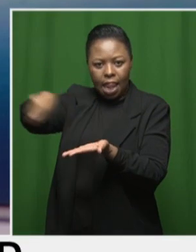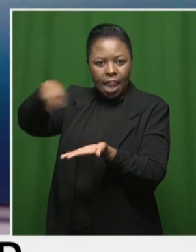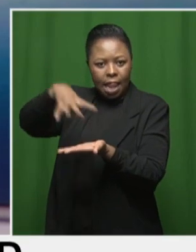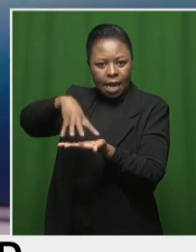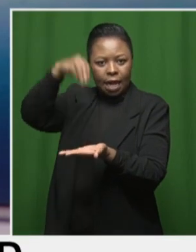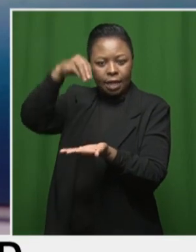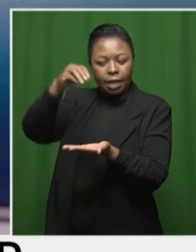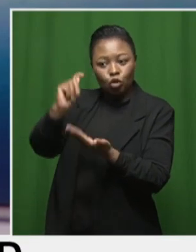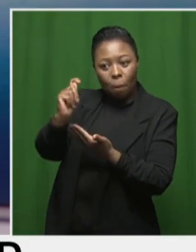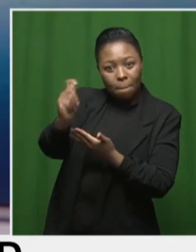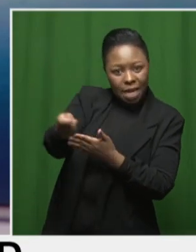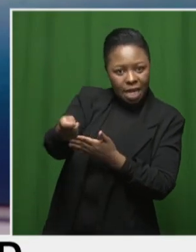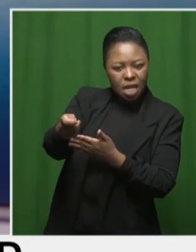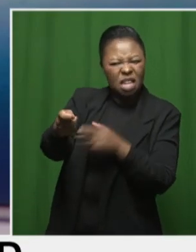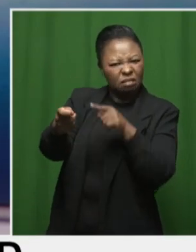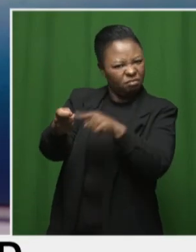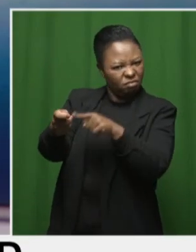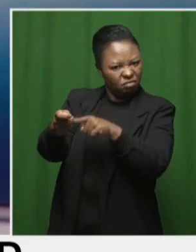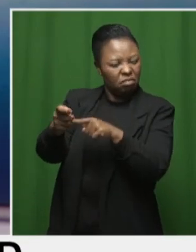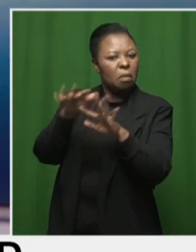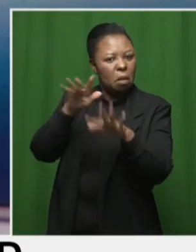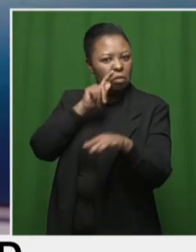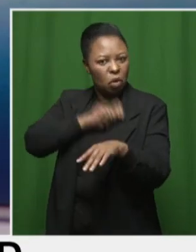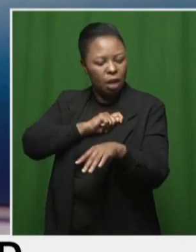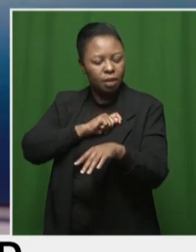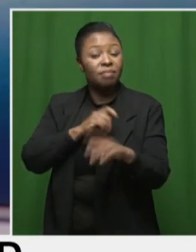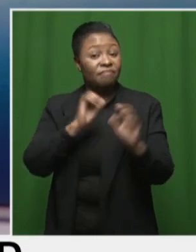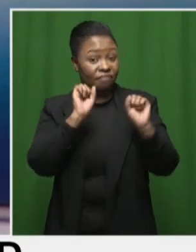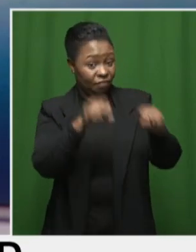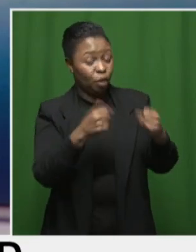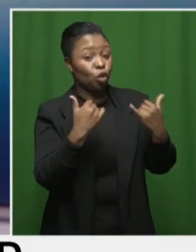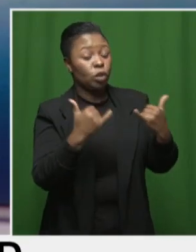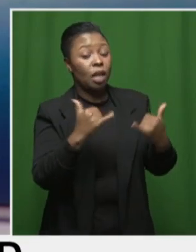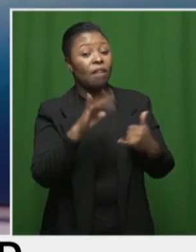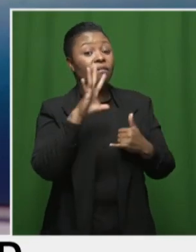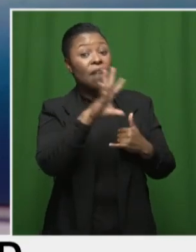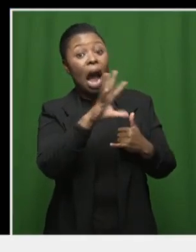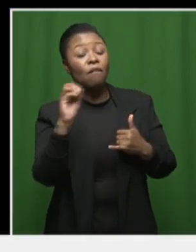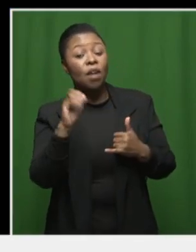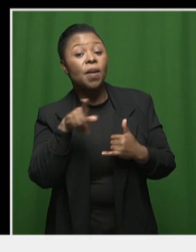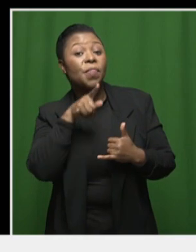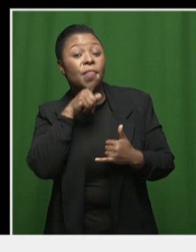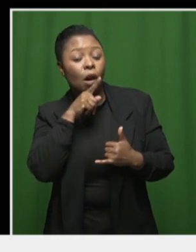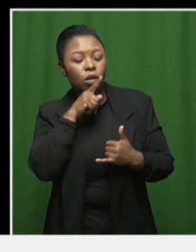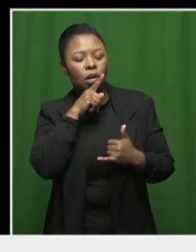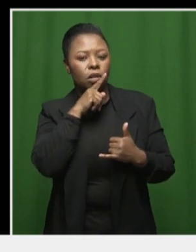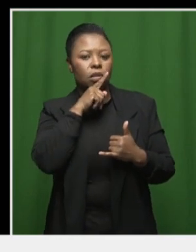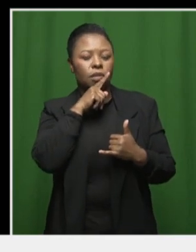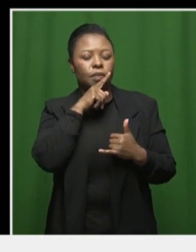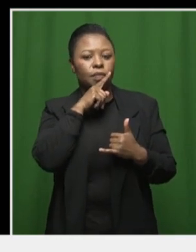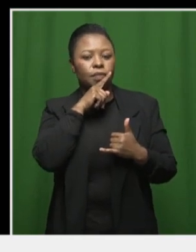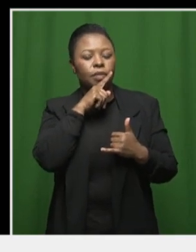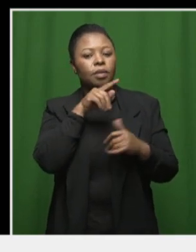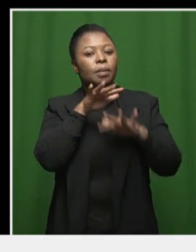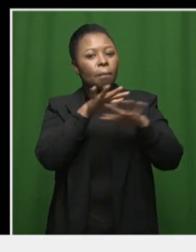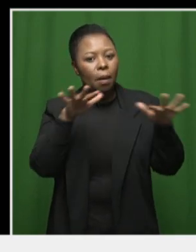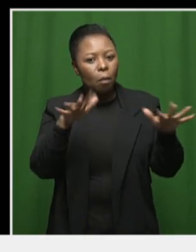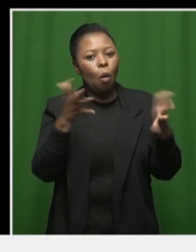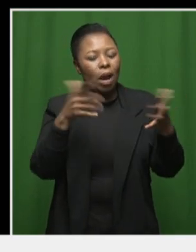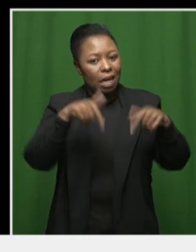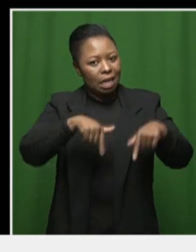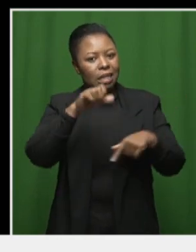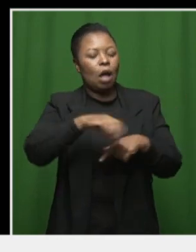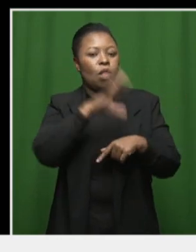Yeah, so I mean, to date now, we're sitting with over 500,000 merchants. Almost every e-commerce merchant in South Africa is on